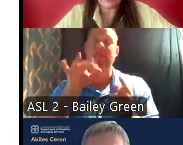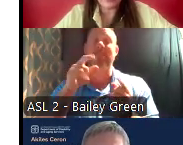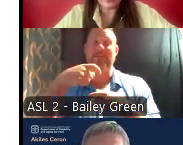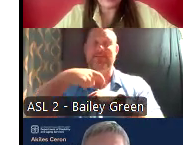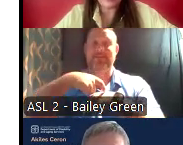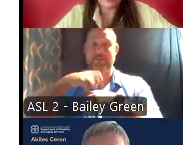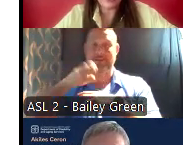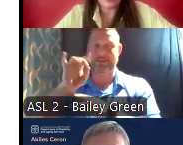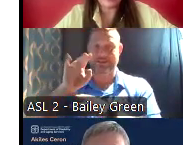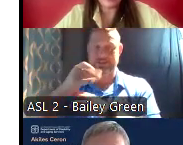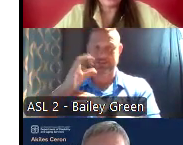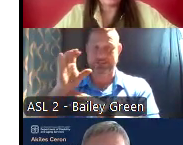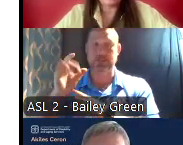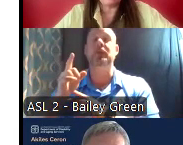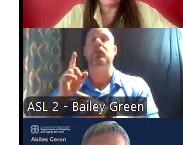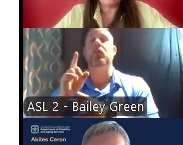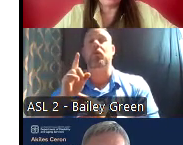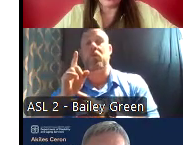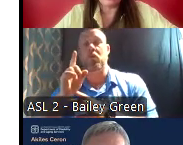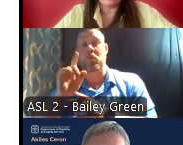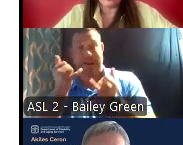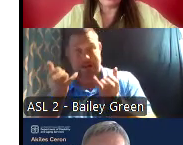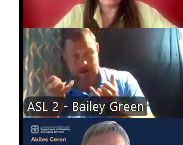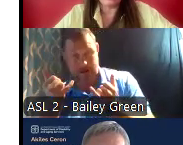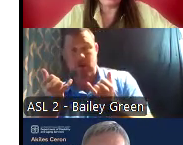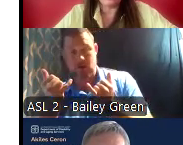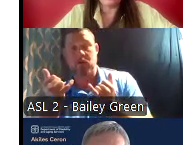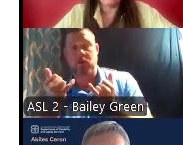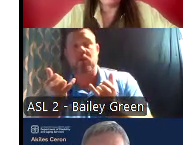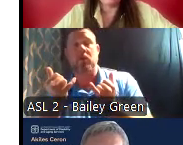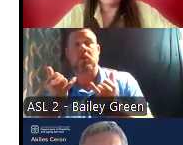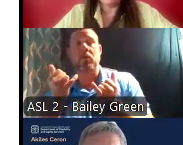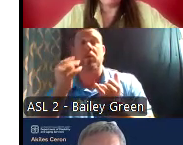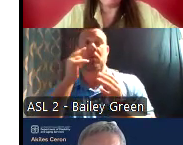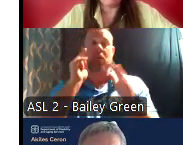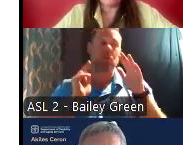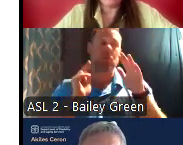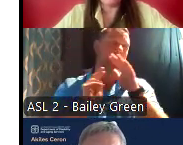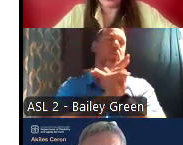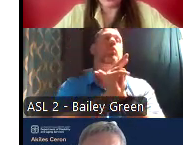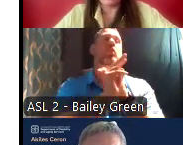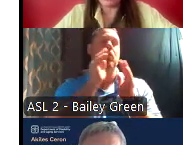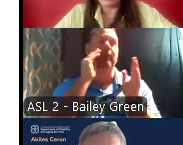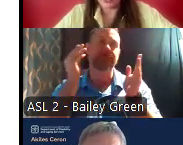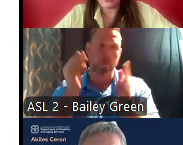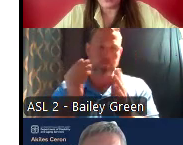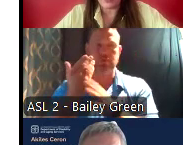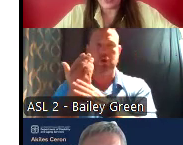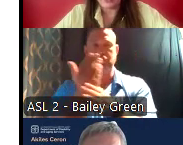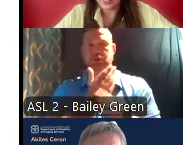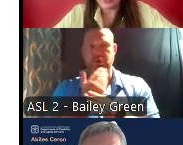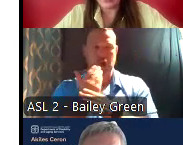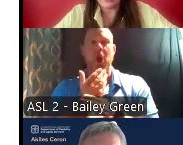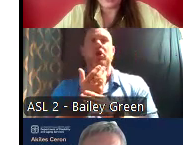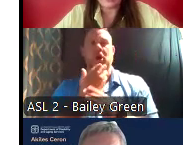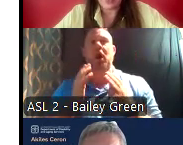the EDJCC is, that we really are looking to be focusing on sharing what we as